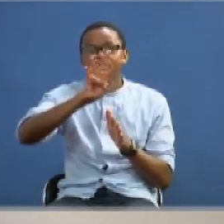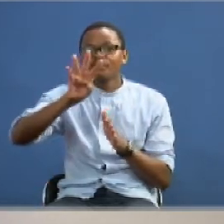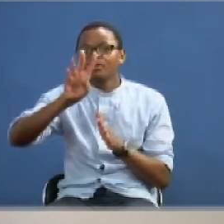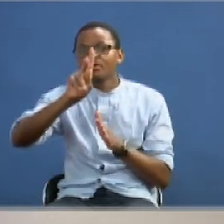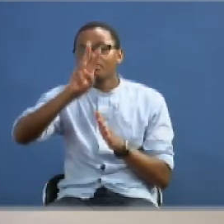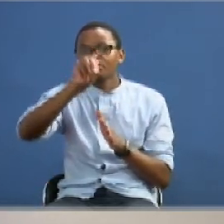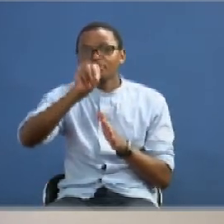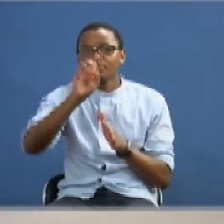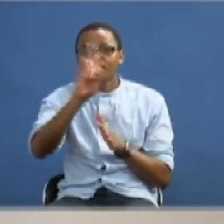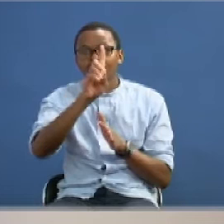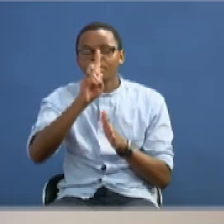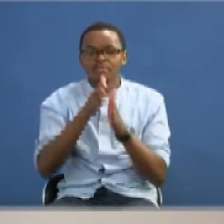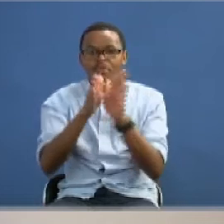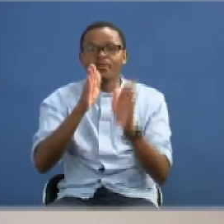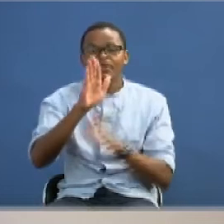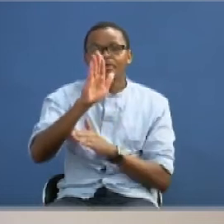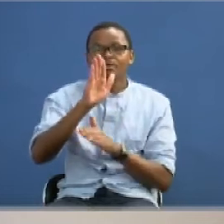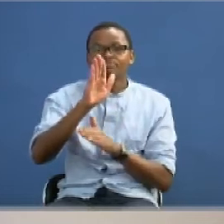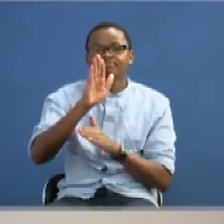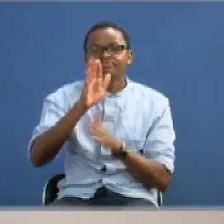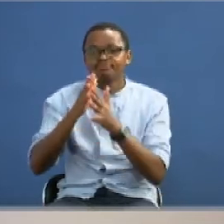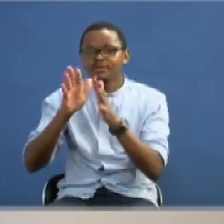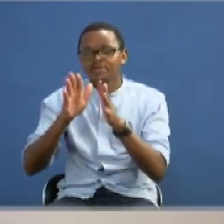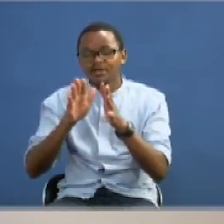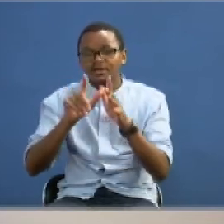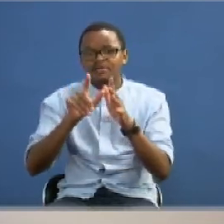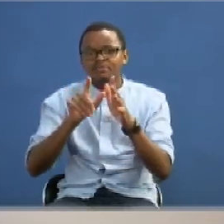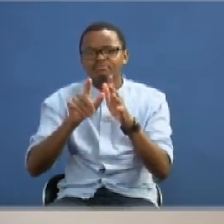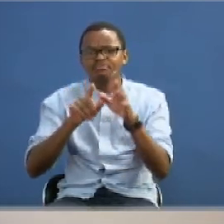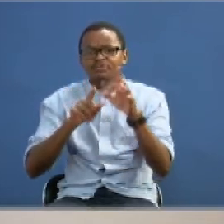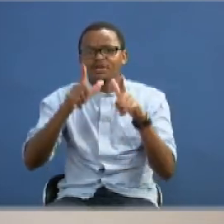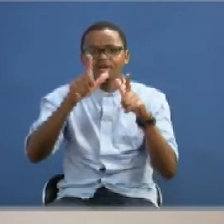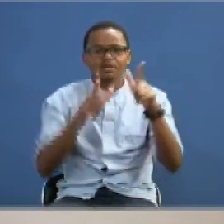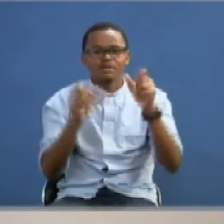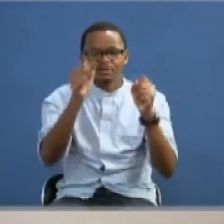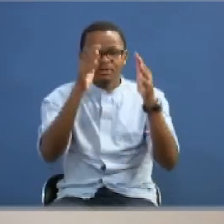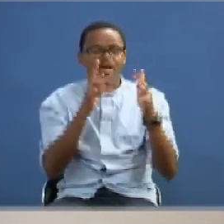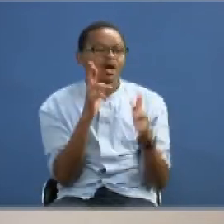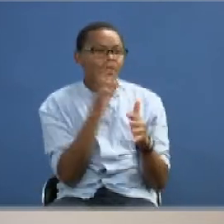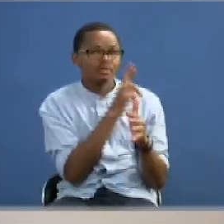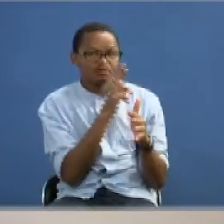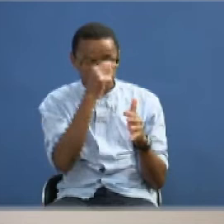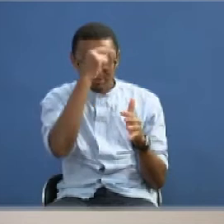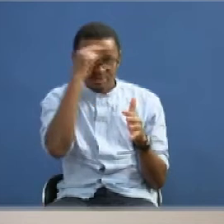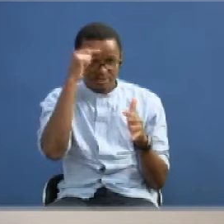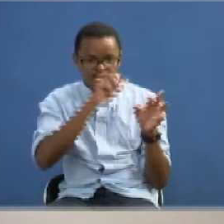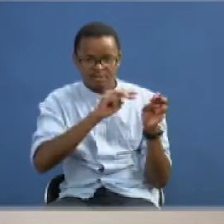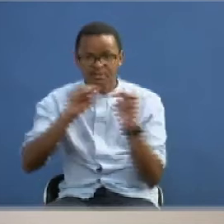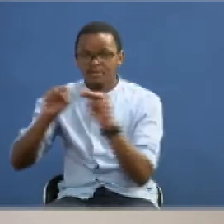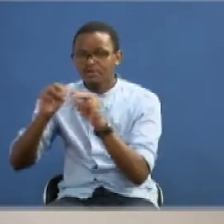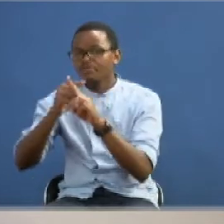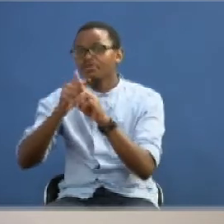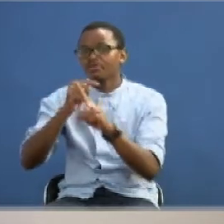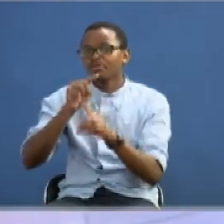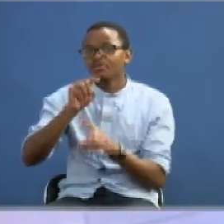kilometers of the Nairobi-Mombasa highway, and the truck drivers pose a risk because they are moving from